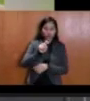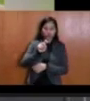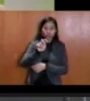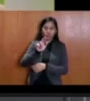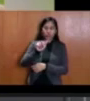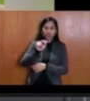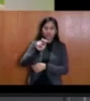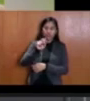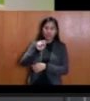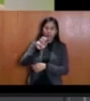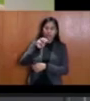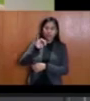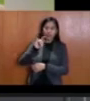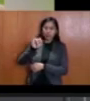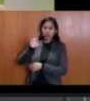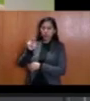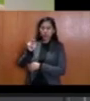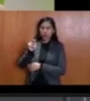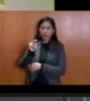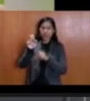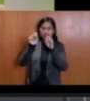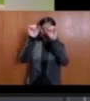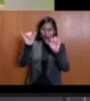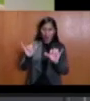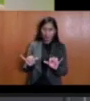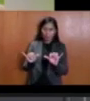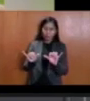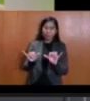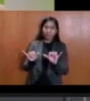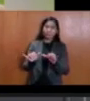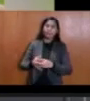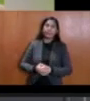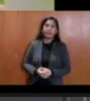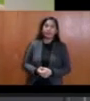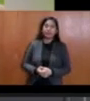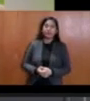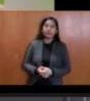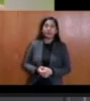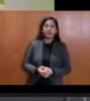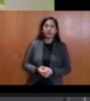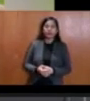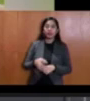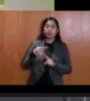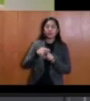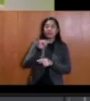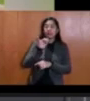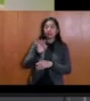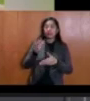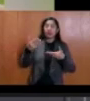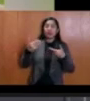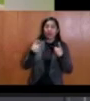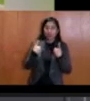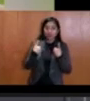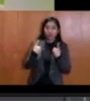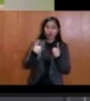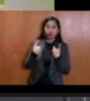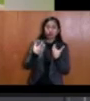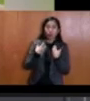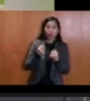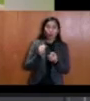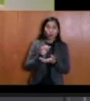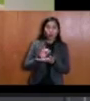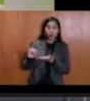retail competition at the lowest level. And of course, if we have the strong institutions